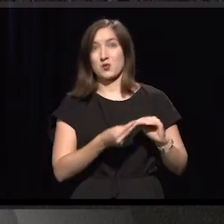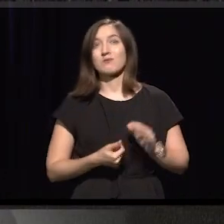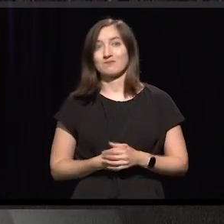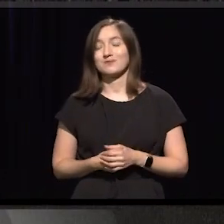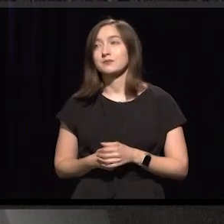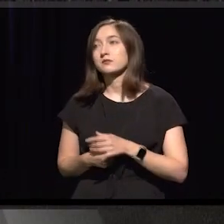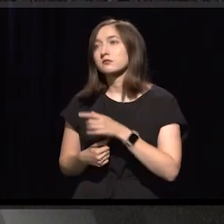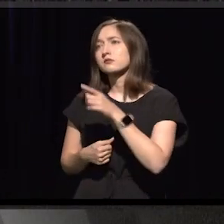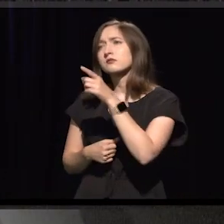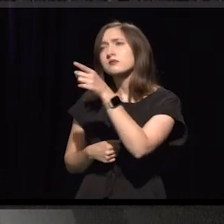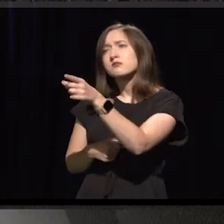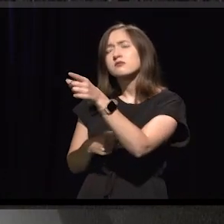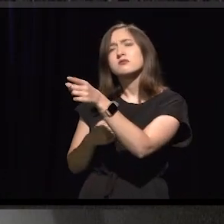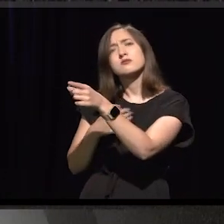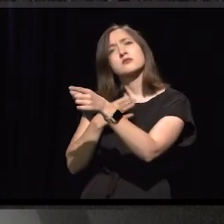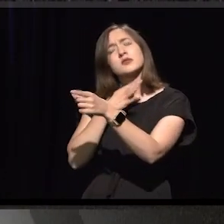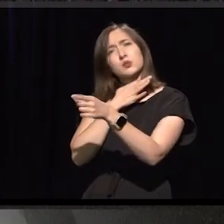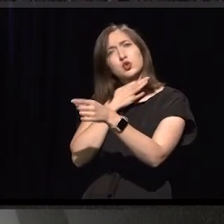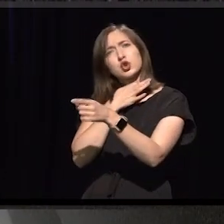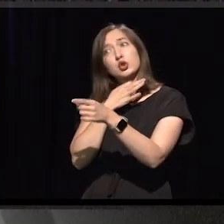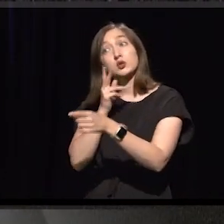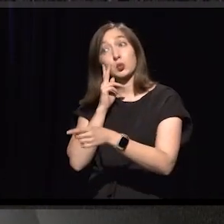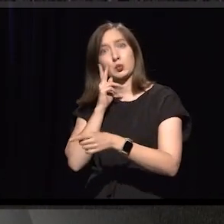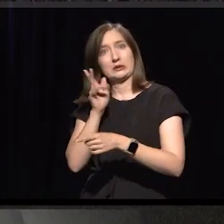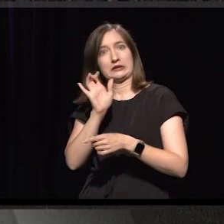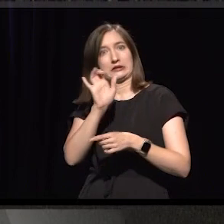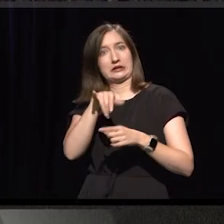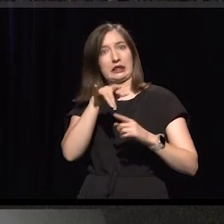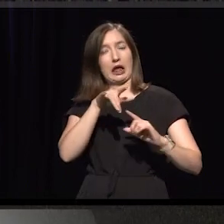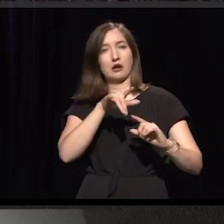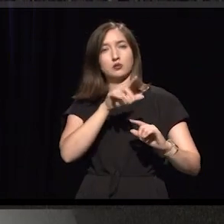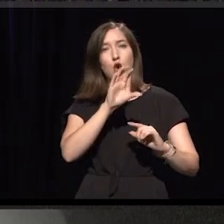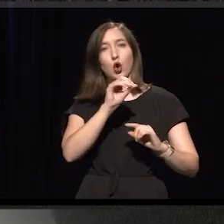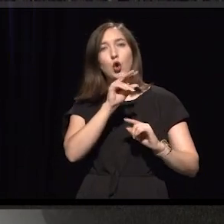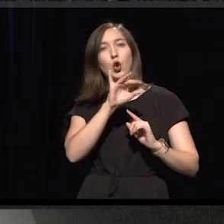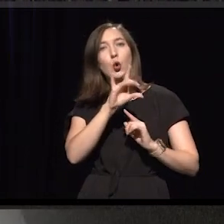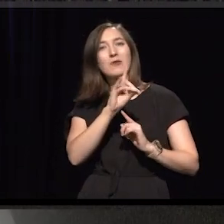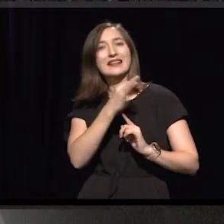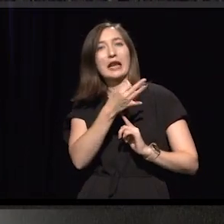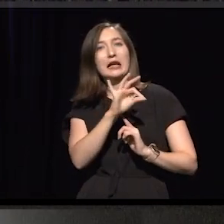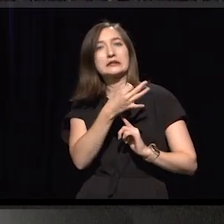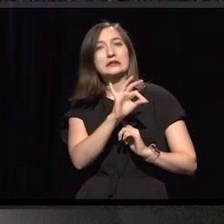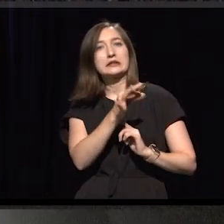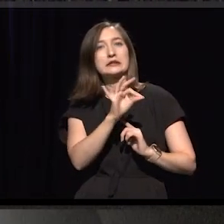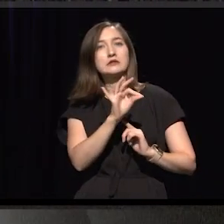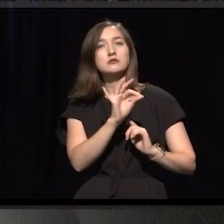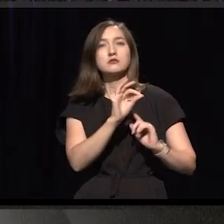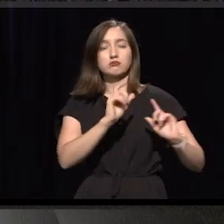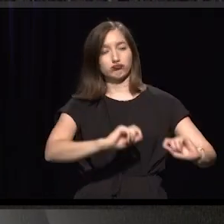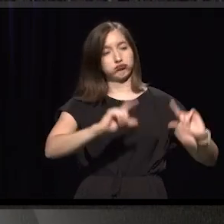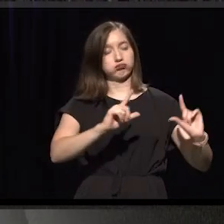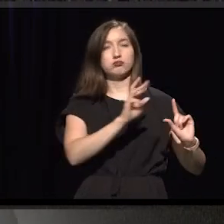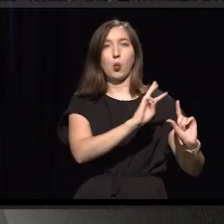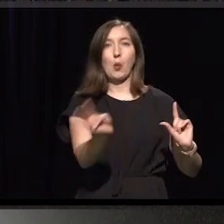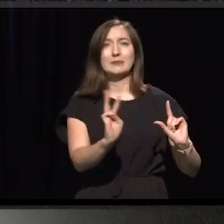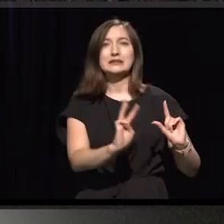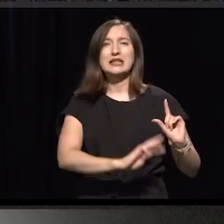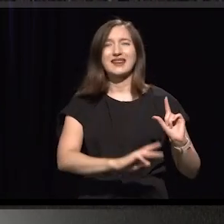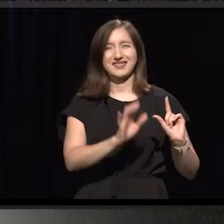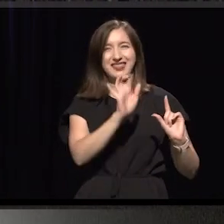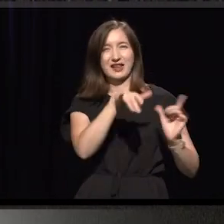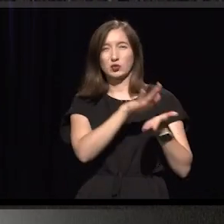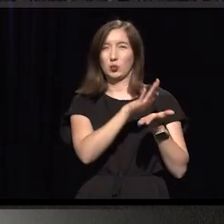We know that some of the tools that we're now seeing on the COVID-19 dashboard are the school safety indicator. Dr. Wu, we were watching the virtual town hall with you